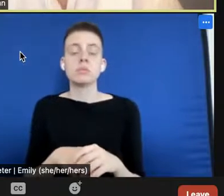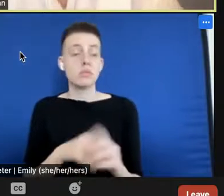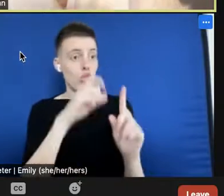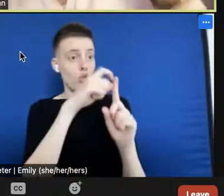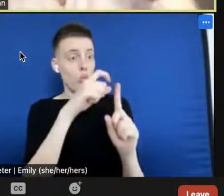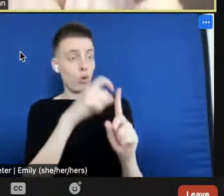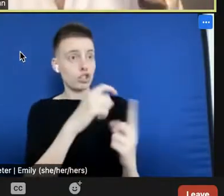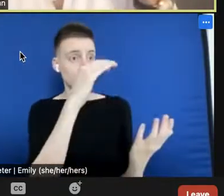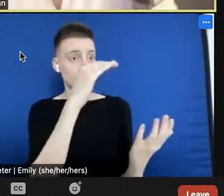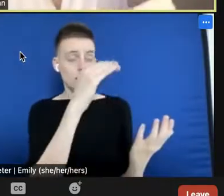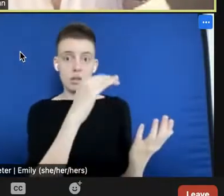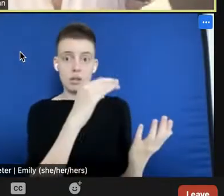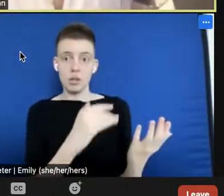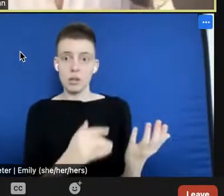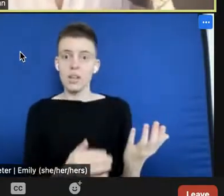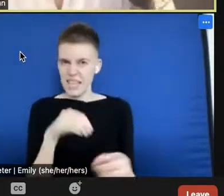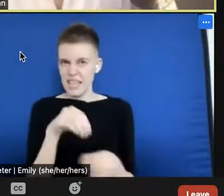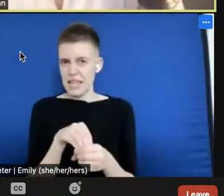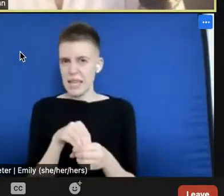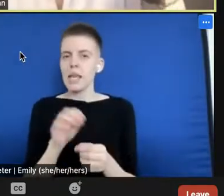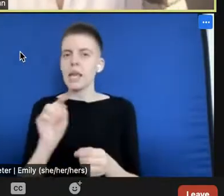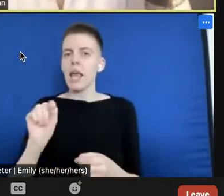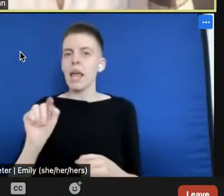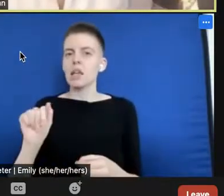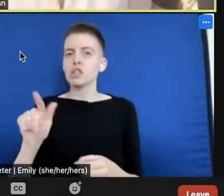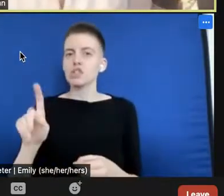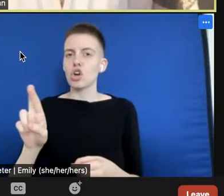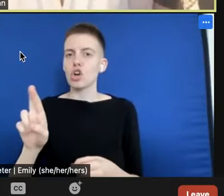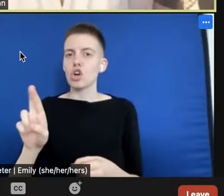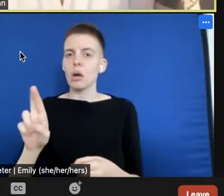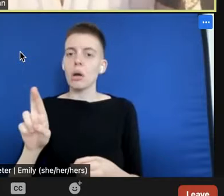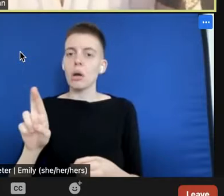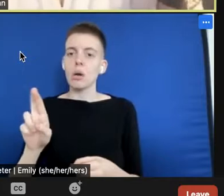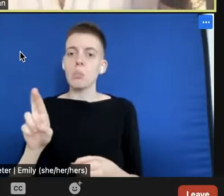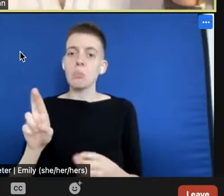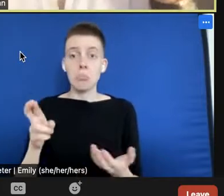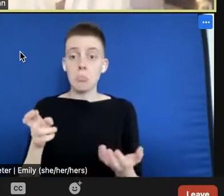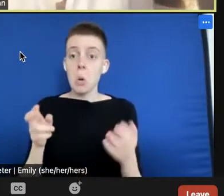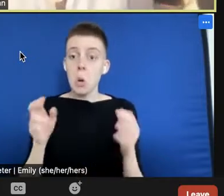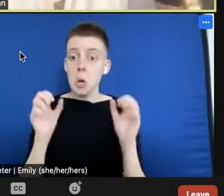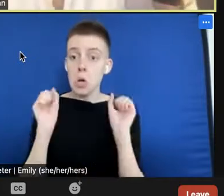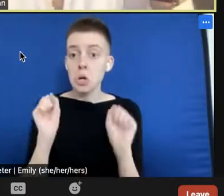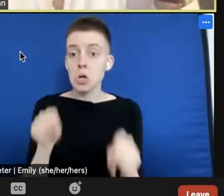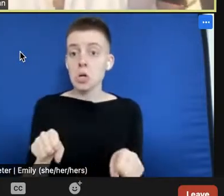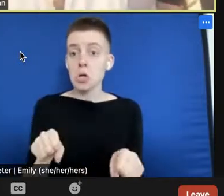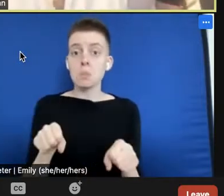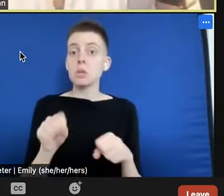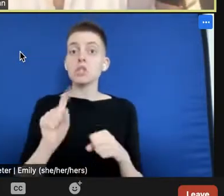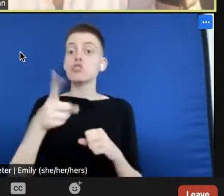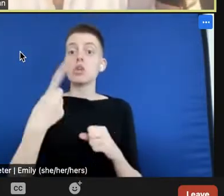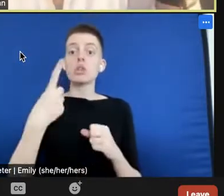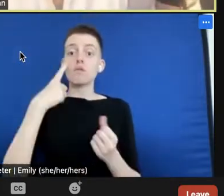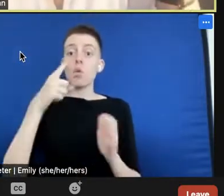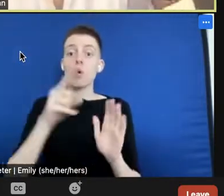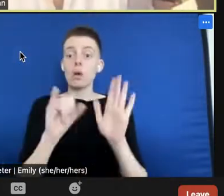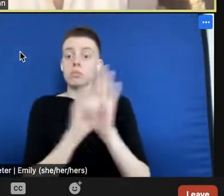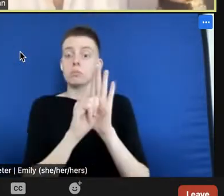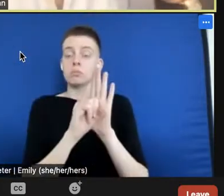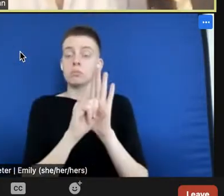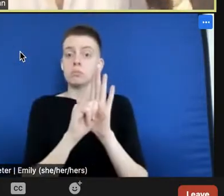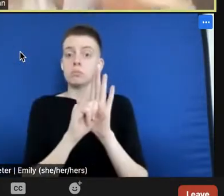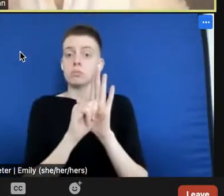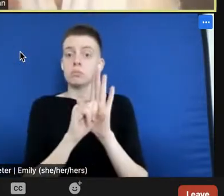can become part of a literacy program, can be AAC to be recognized only,